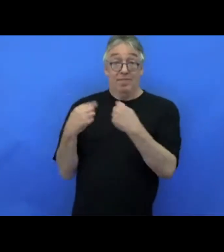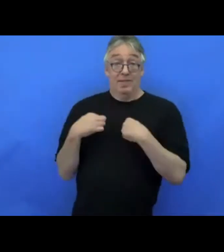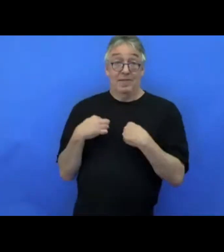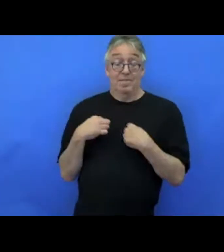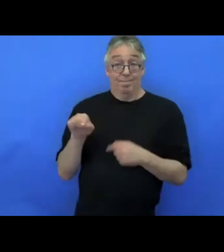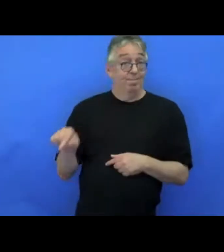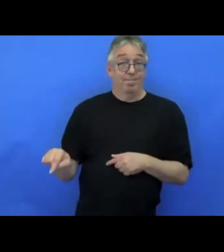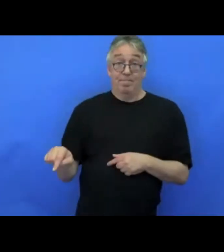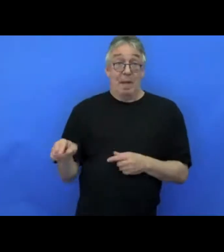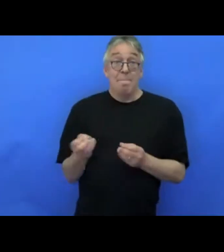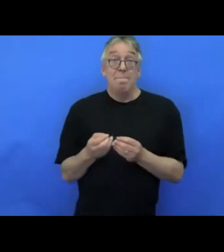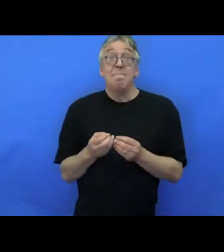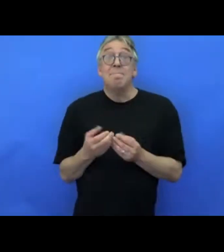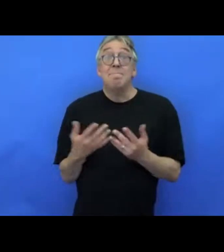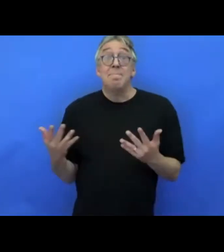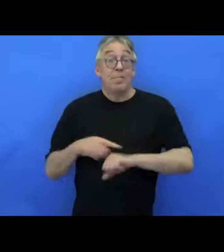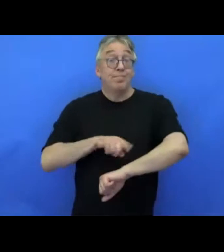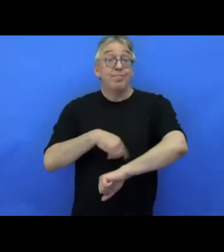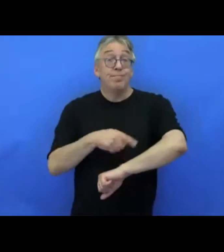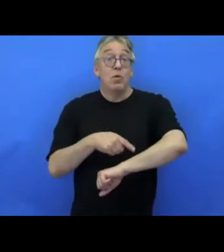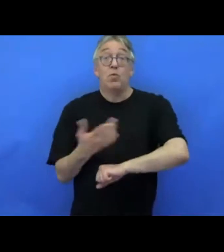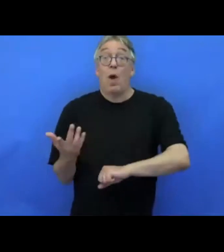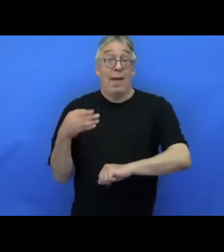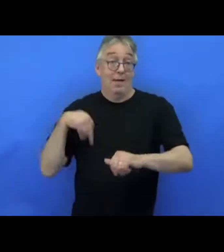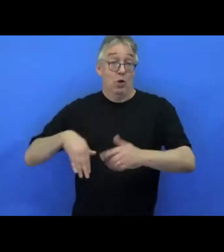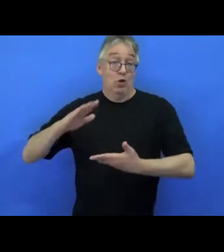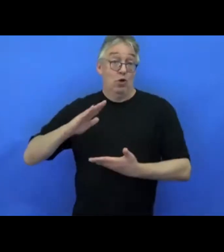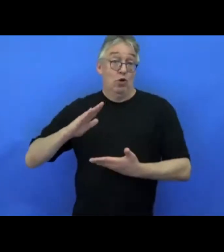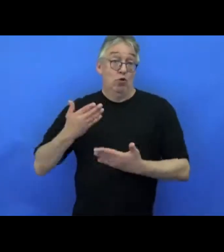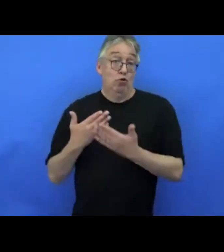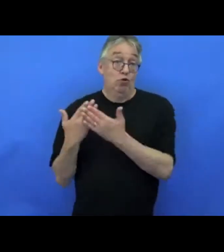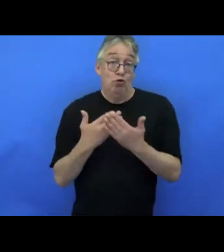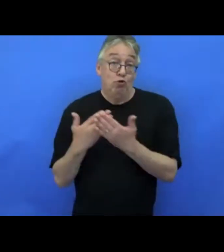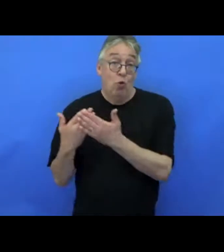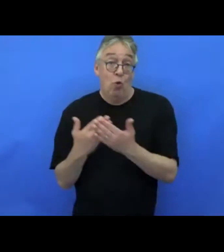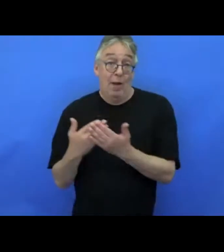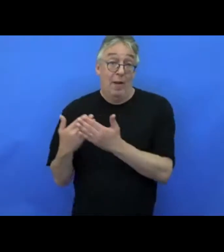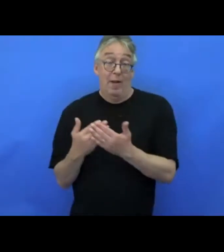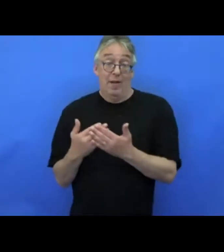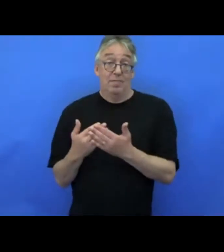in the school because he didn't